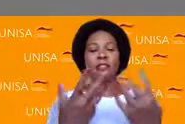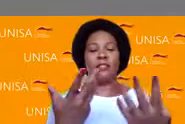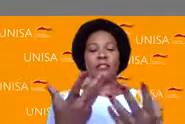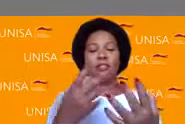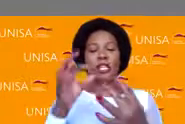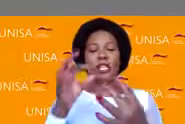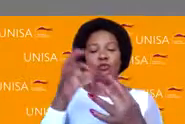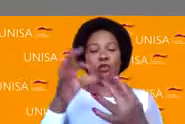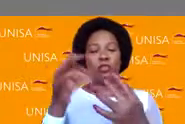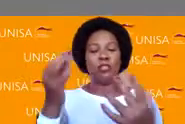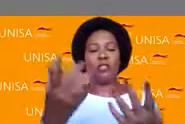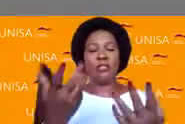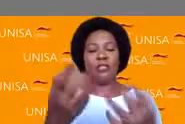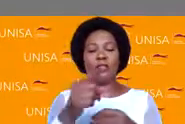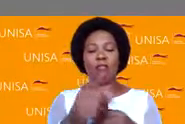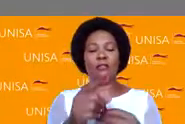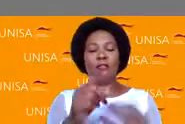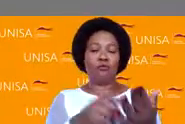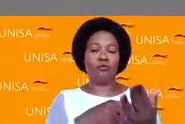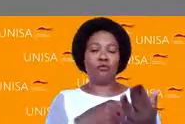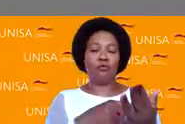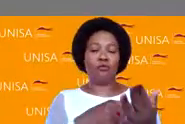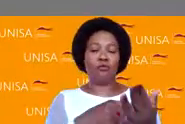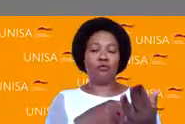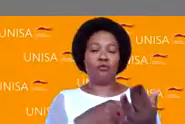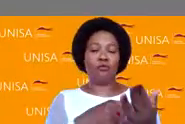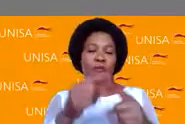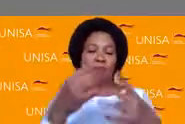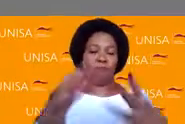that was incorrectly worded. Usually